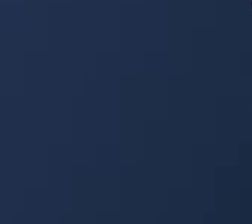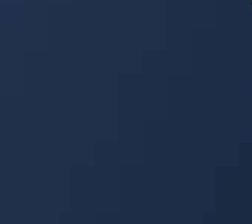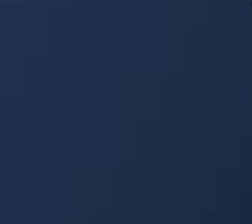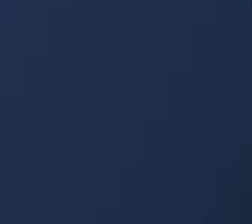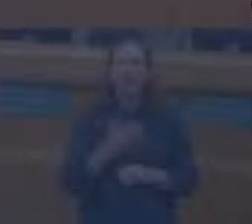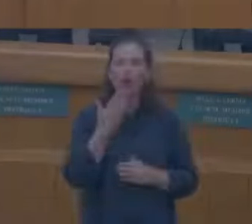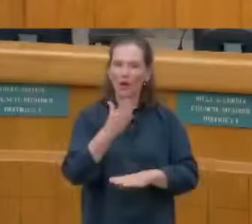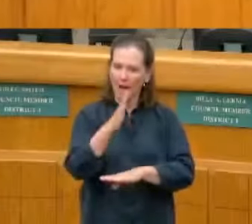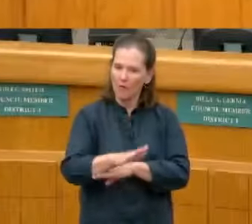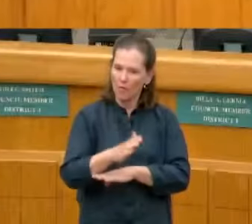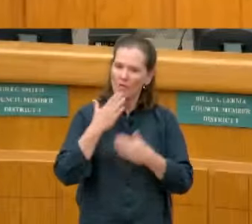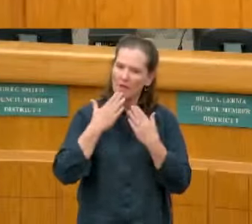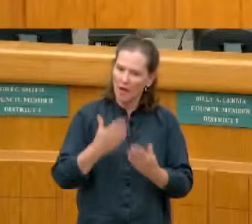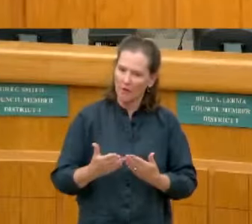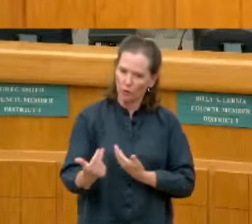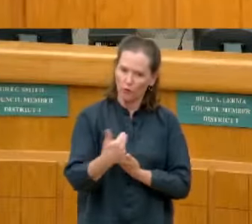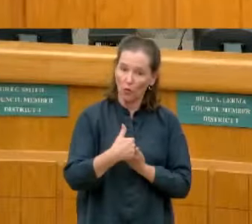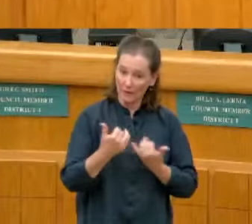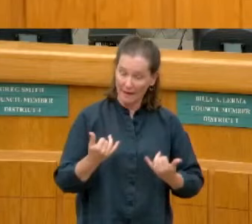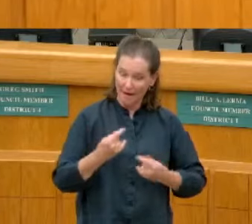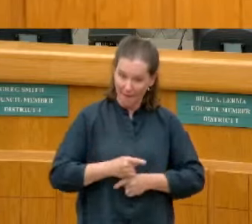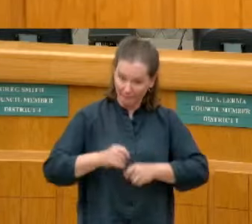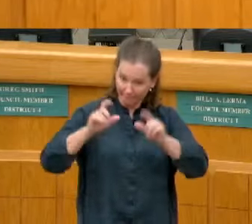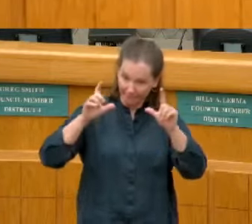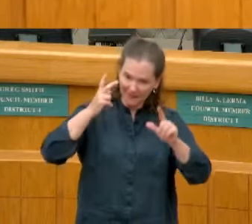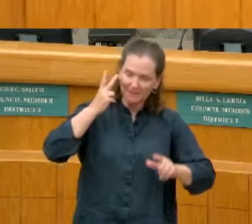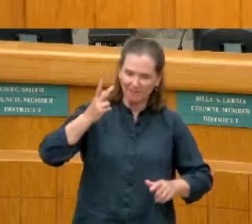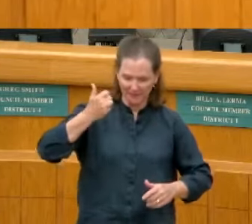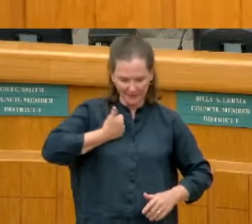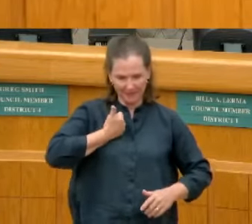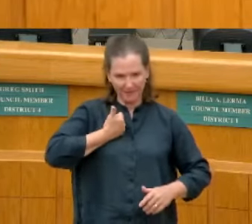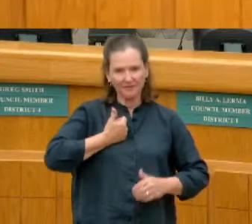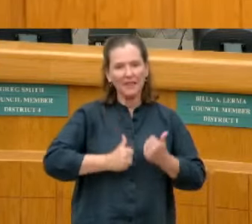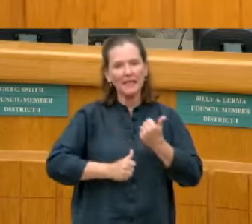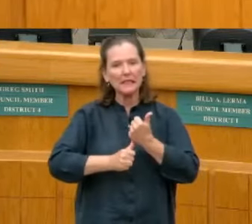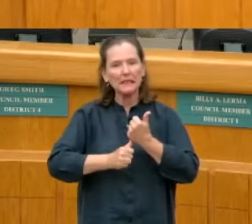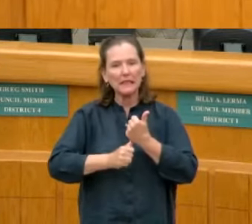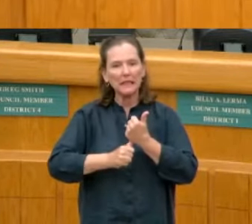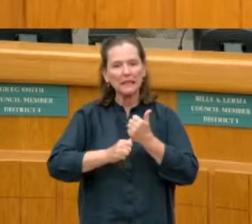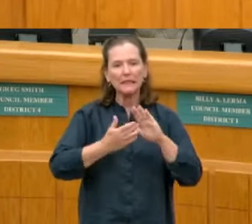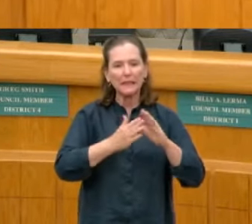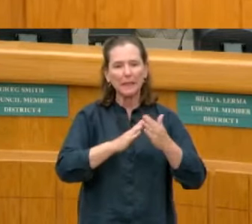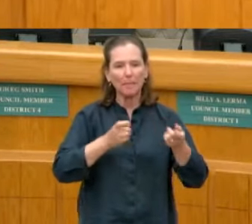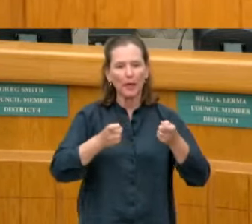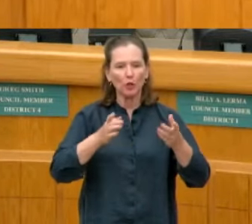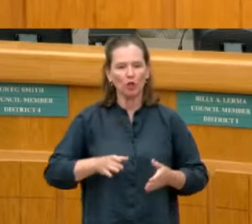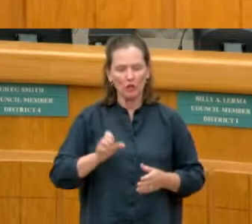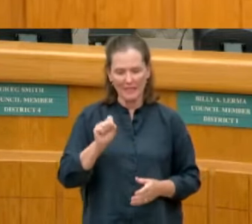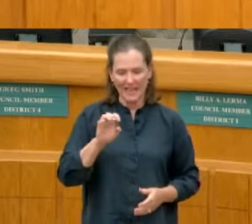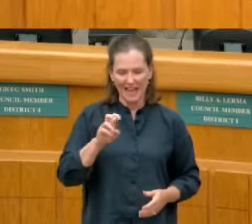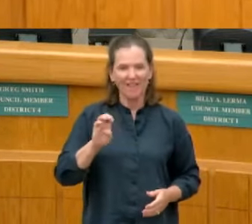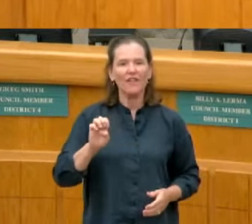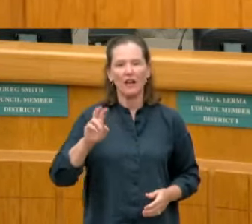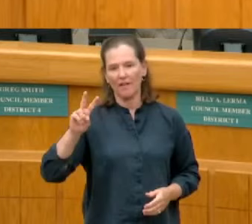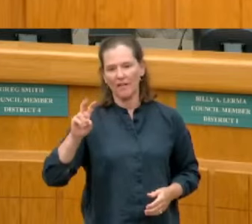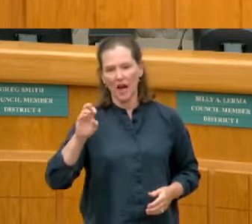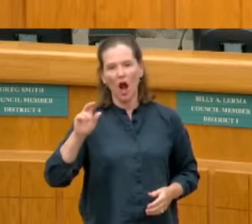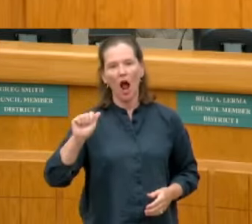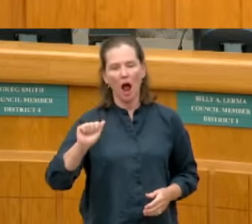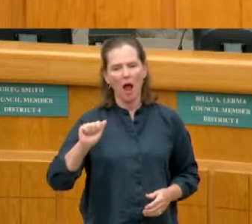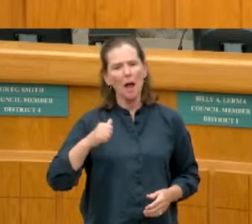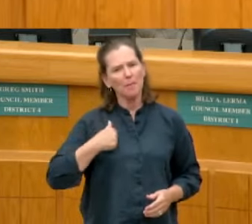Good afternoon. Thank you for joining us today. I am Assistant City Manager Steve Vieira. I'm presenting on behalf of Mayor Paulette Guajardo, who cannot